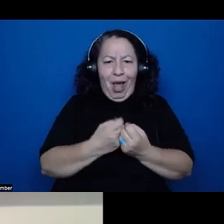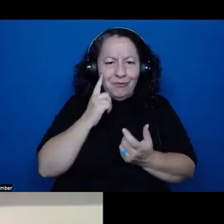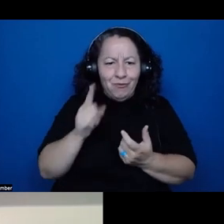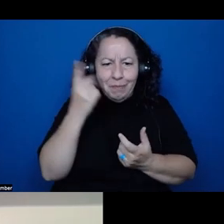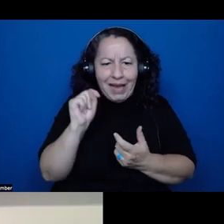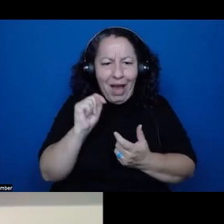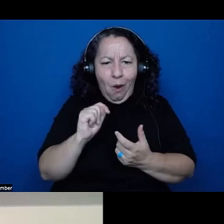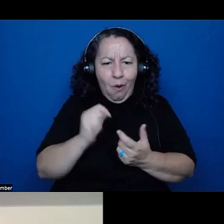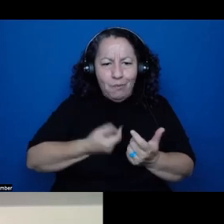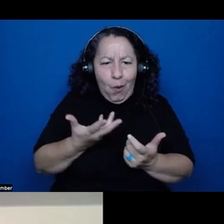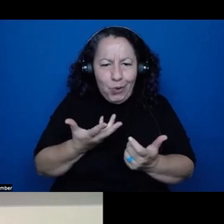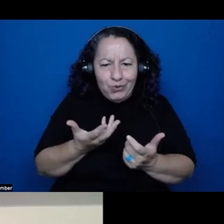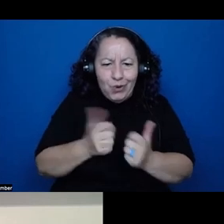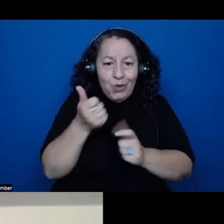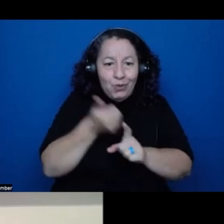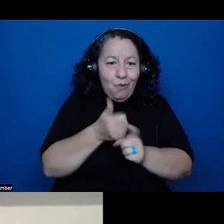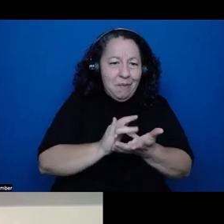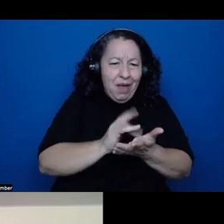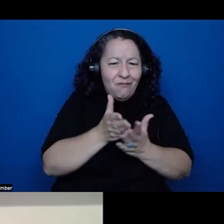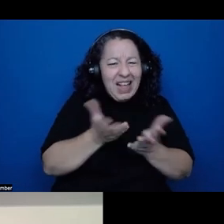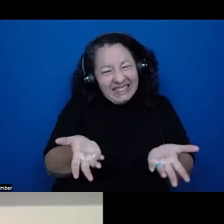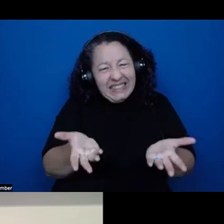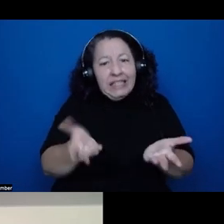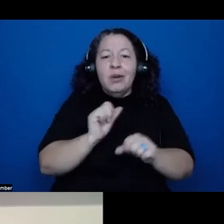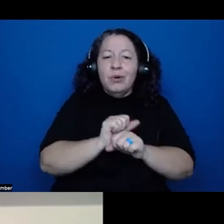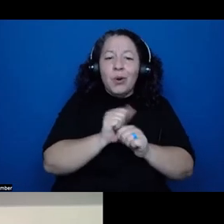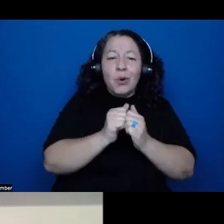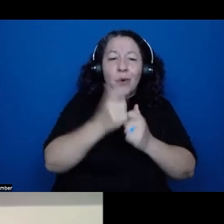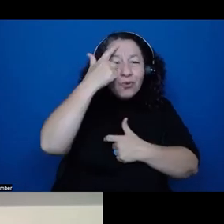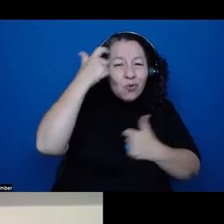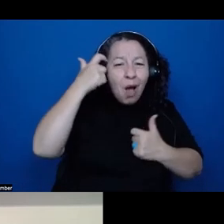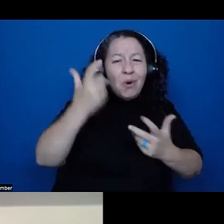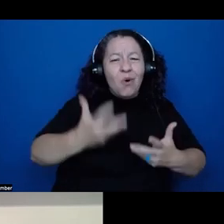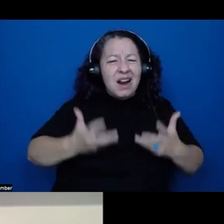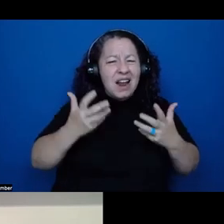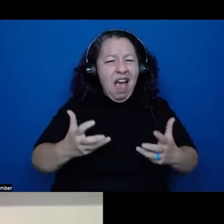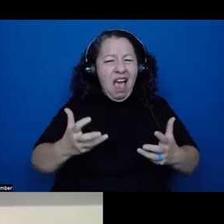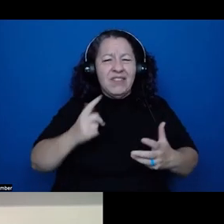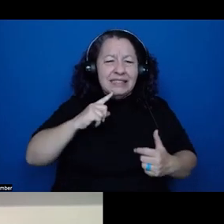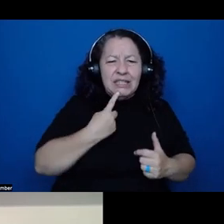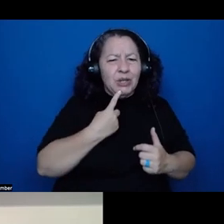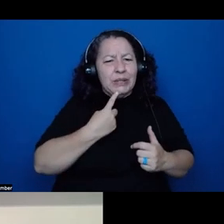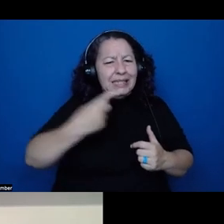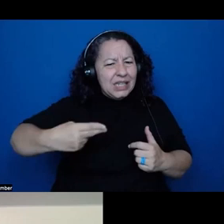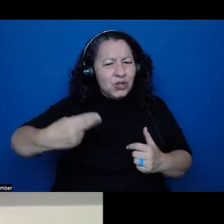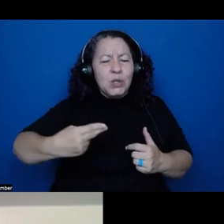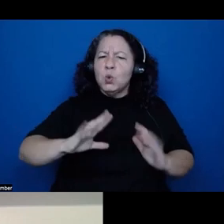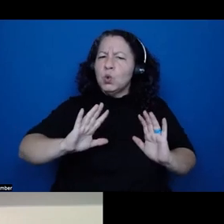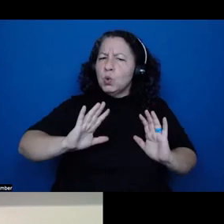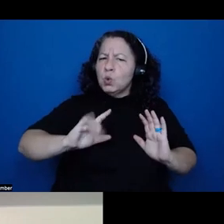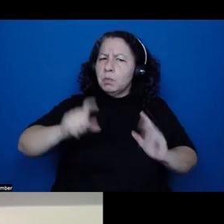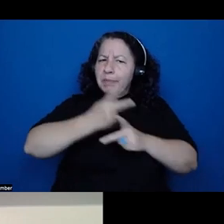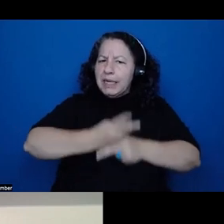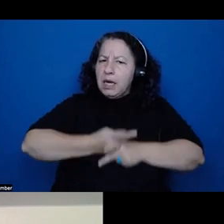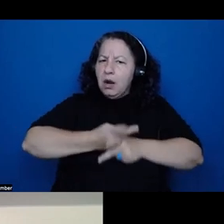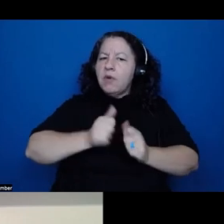you know, especially when you're working with like trauma or heavy histories, you've got to be careful about how you work with that. And so that's also just something